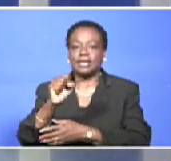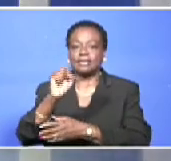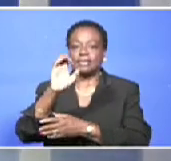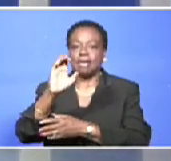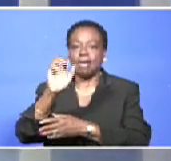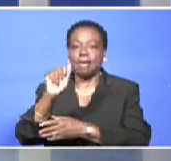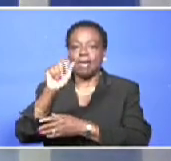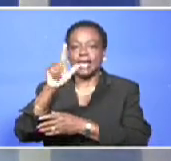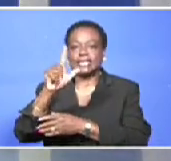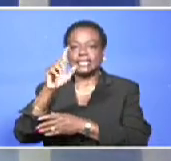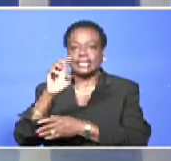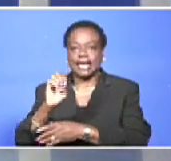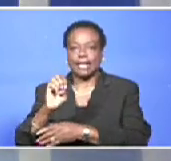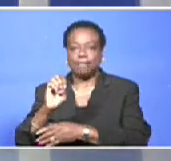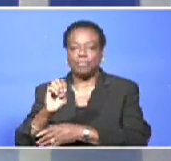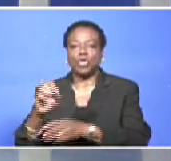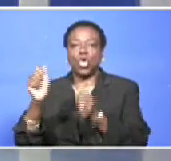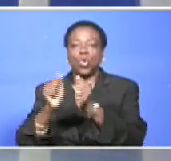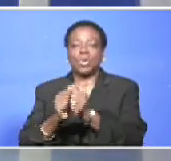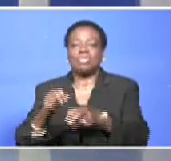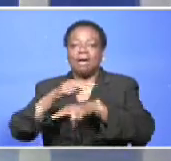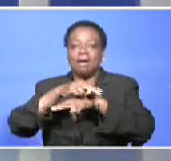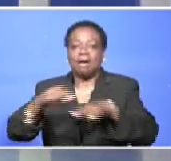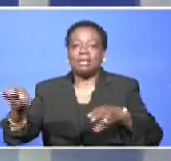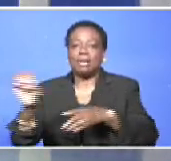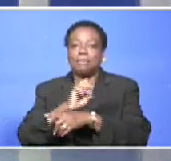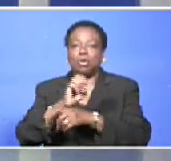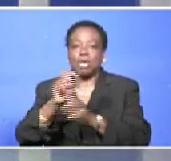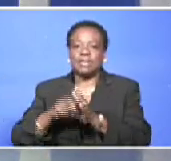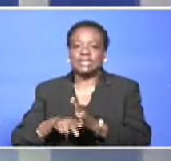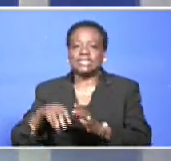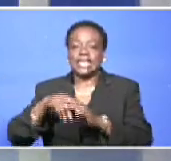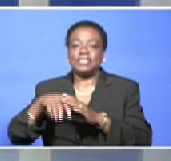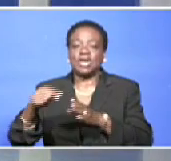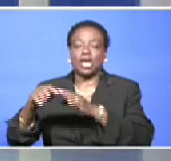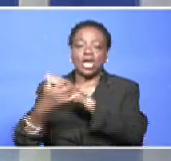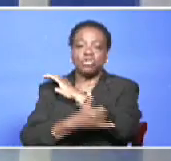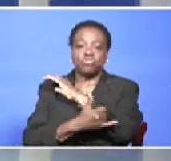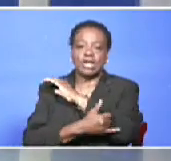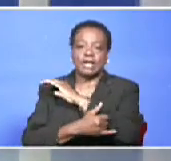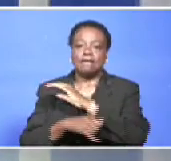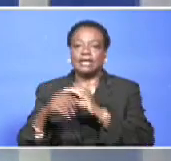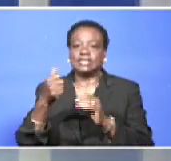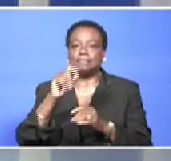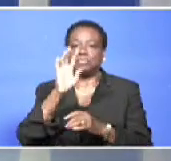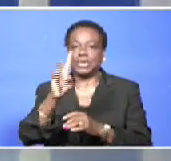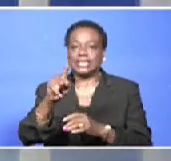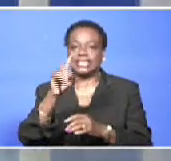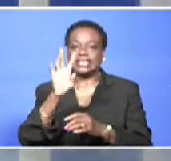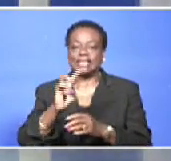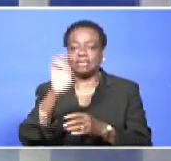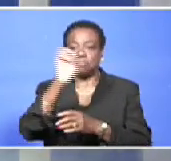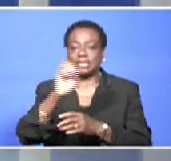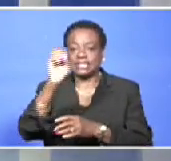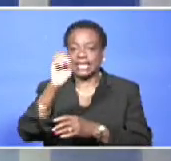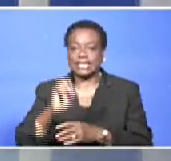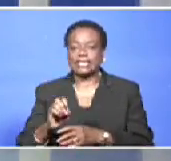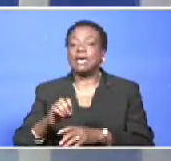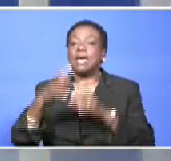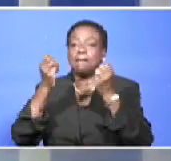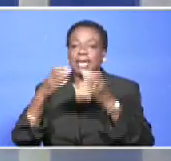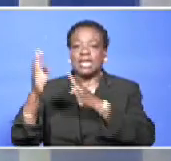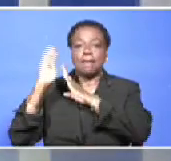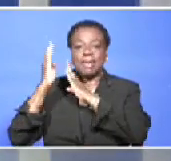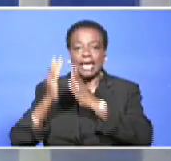Well, with unemployment in the country now at some 10.7%, there are many Bahamians who are still seeking those coveted